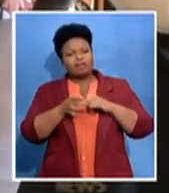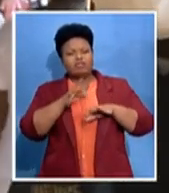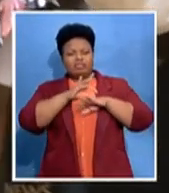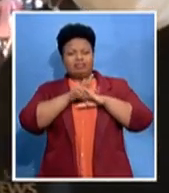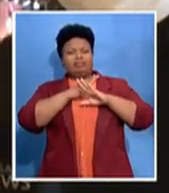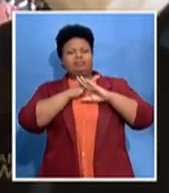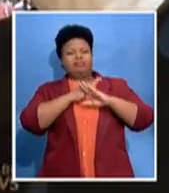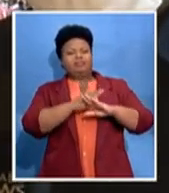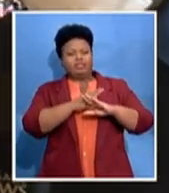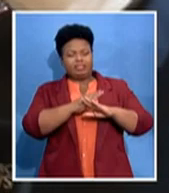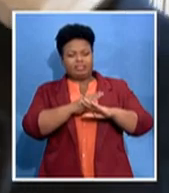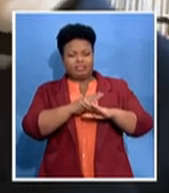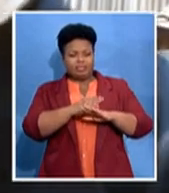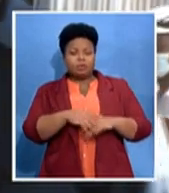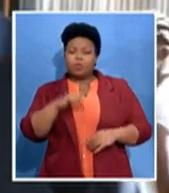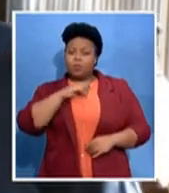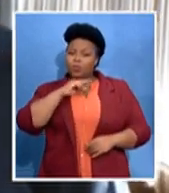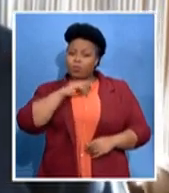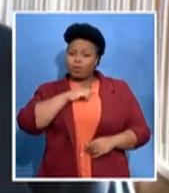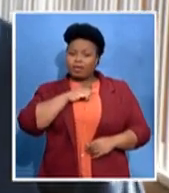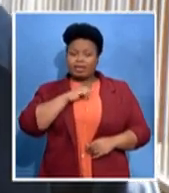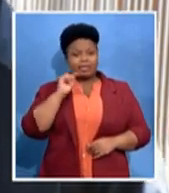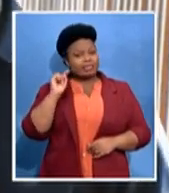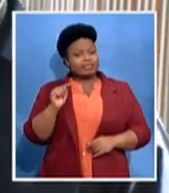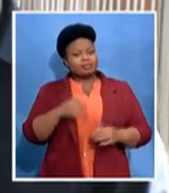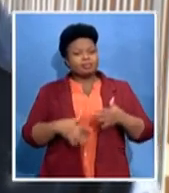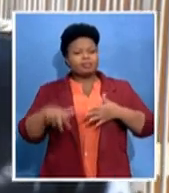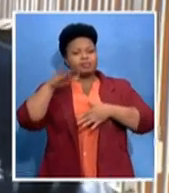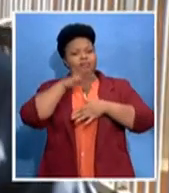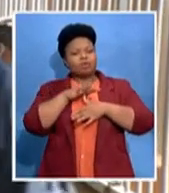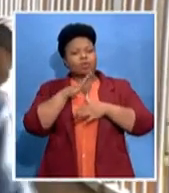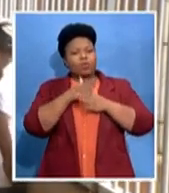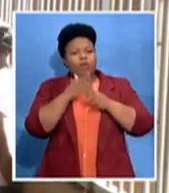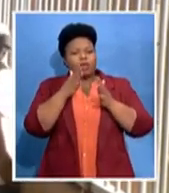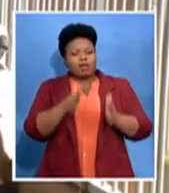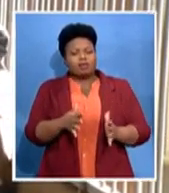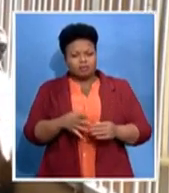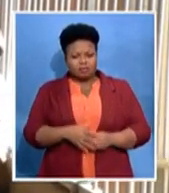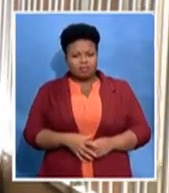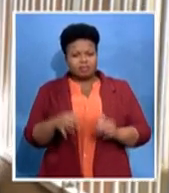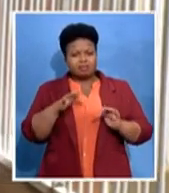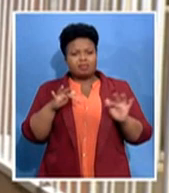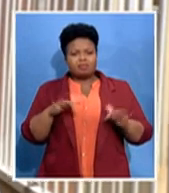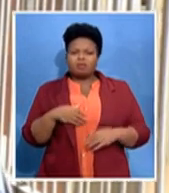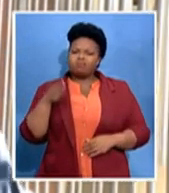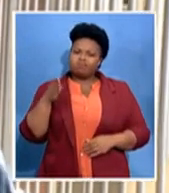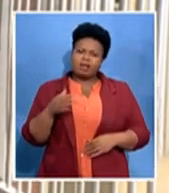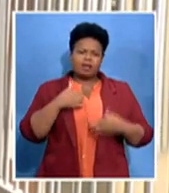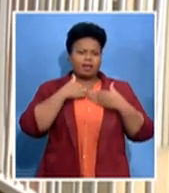are the frontline workers people who have been out there, helping people, a number of people